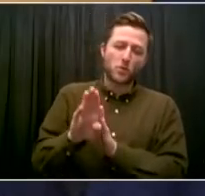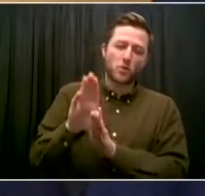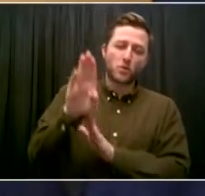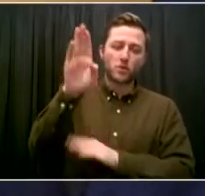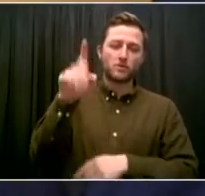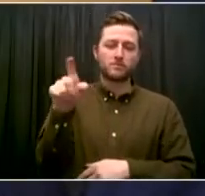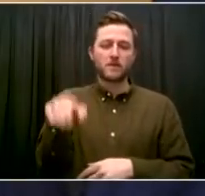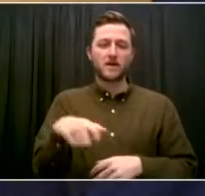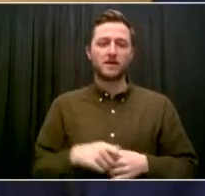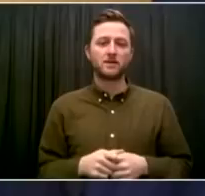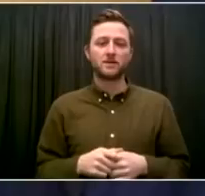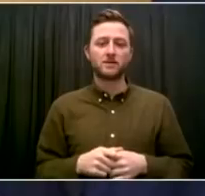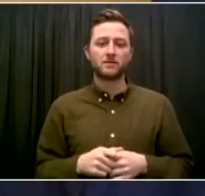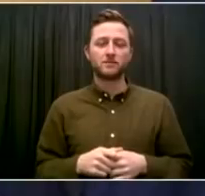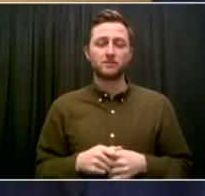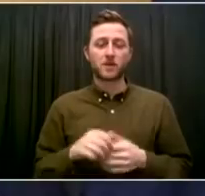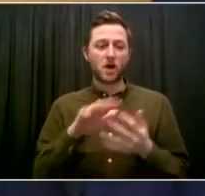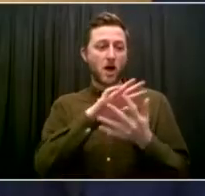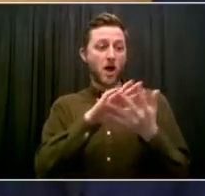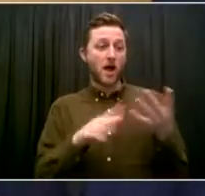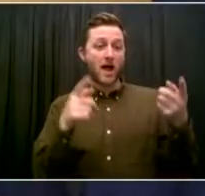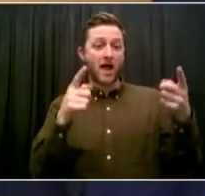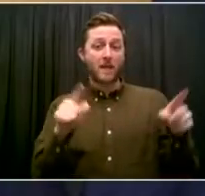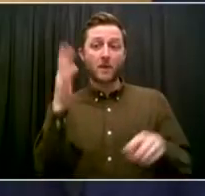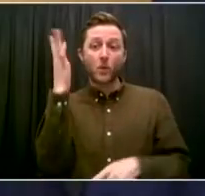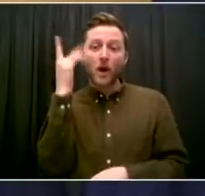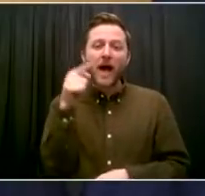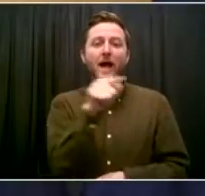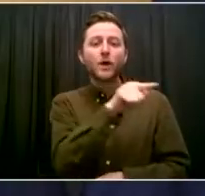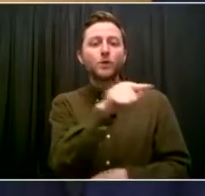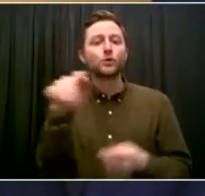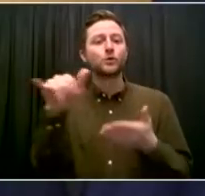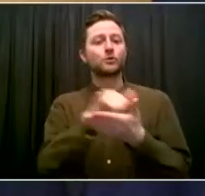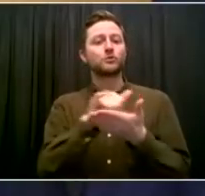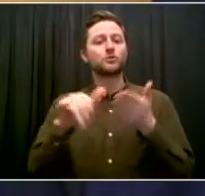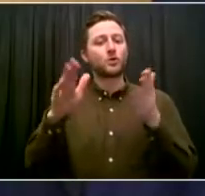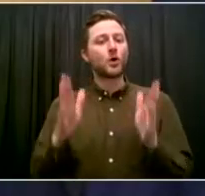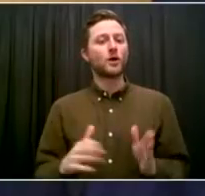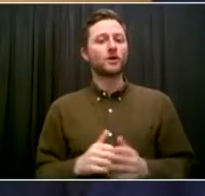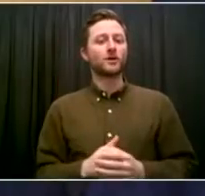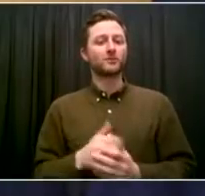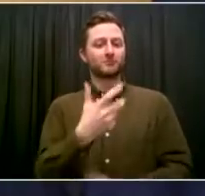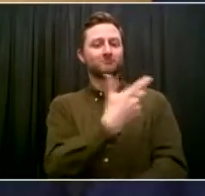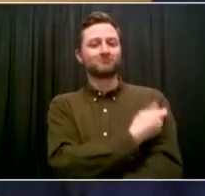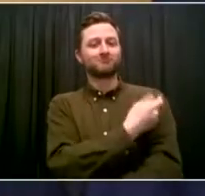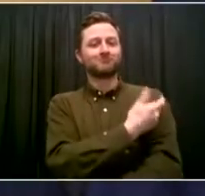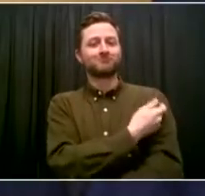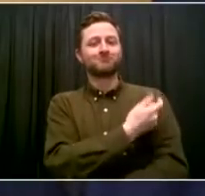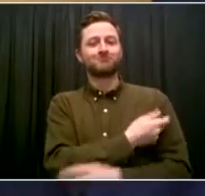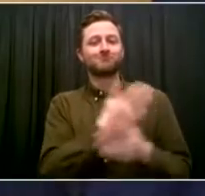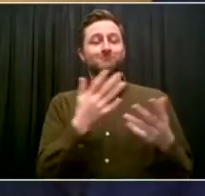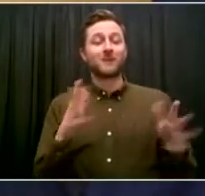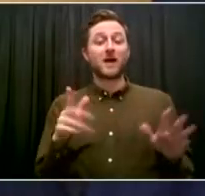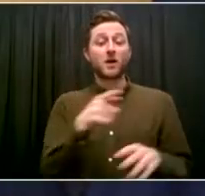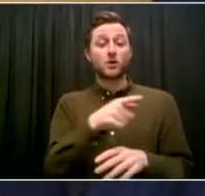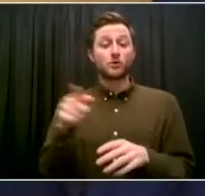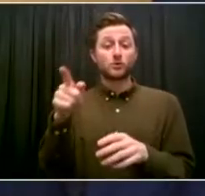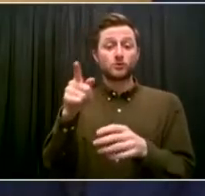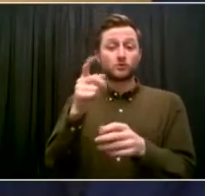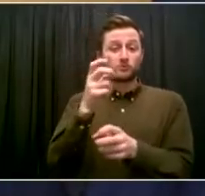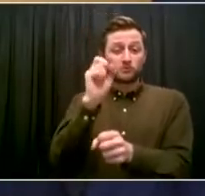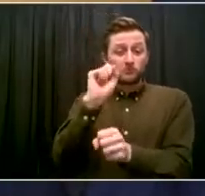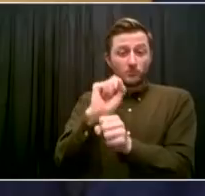it. So thanks to your hard work, we have been able to keep our schools open so far.